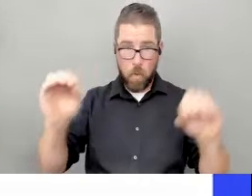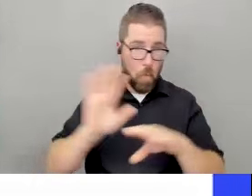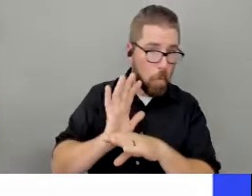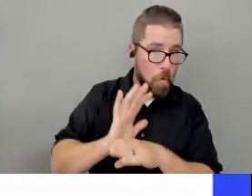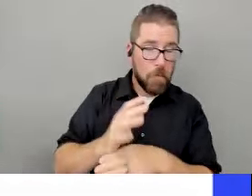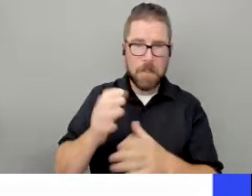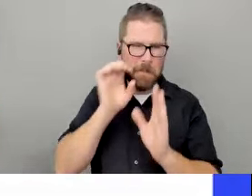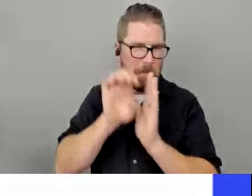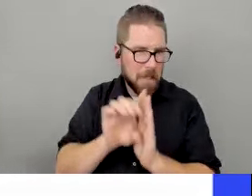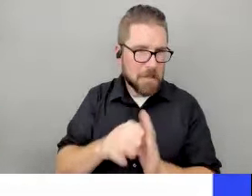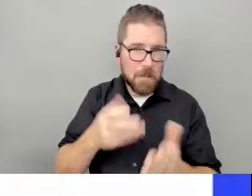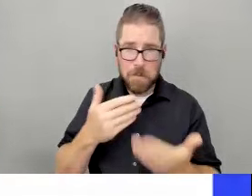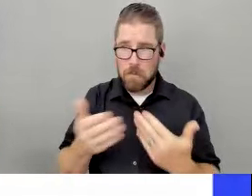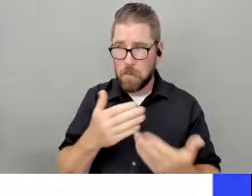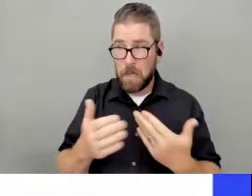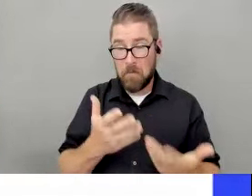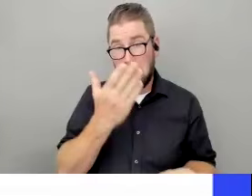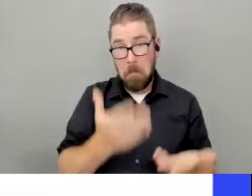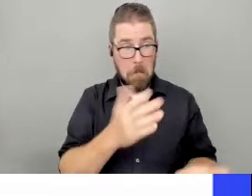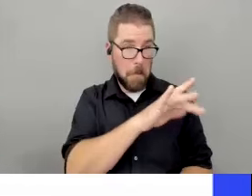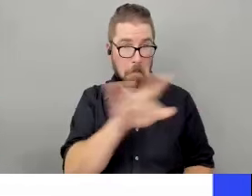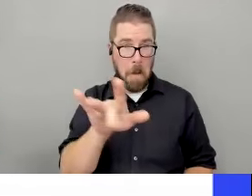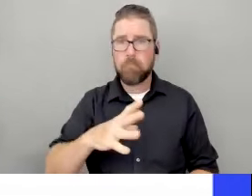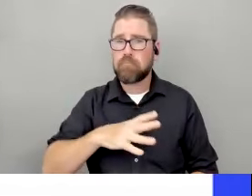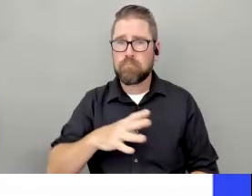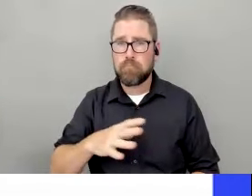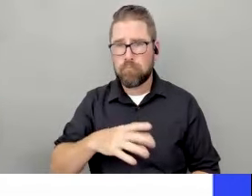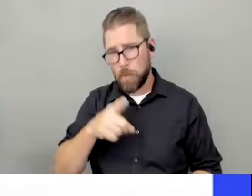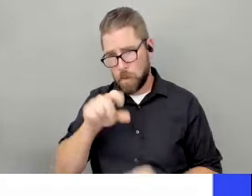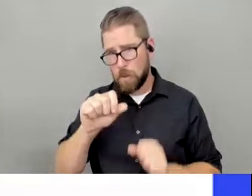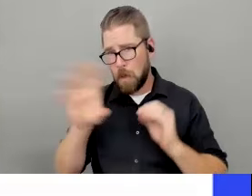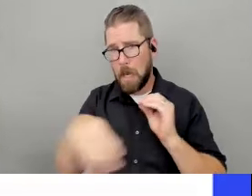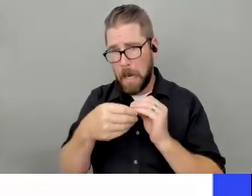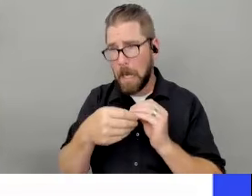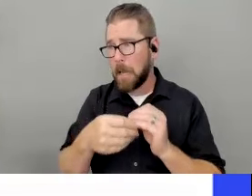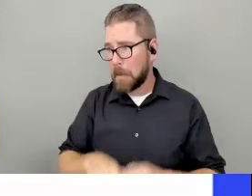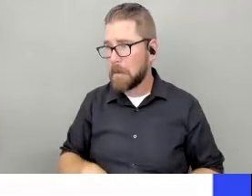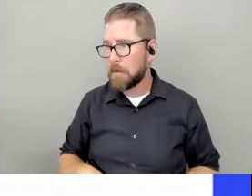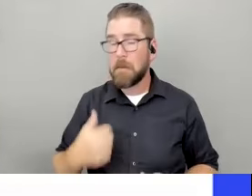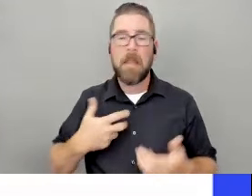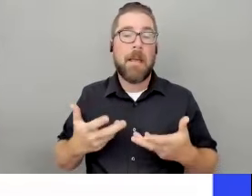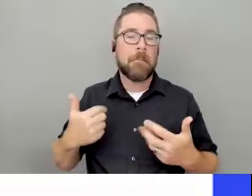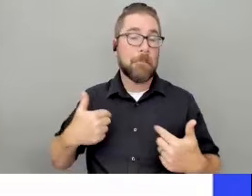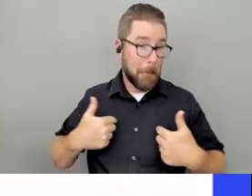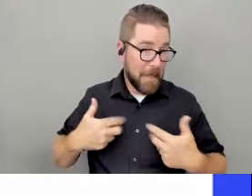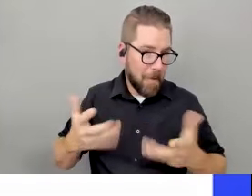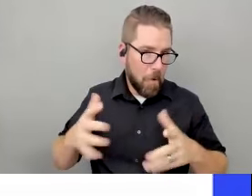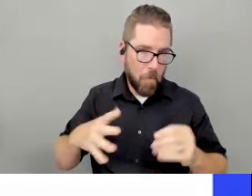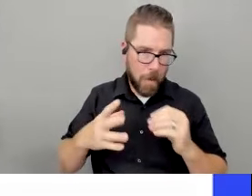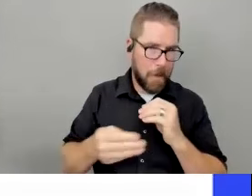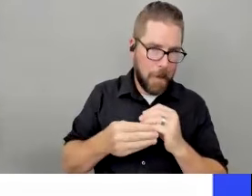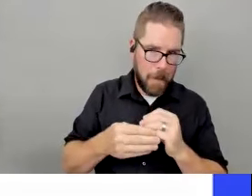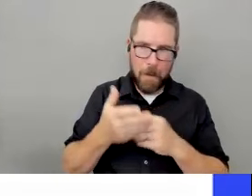some. So for me, I've already added some video to my Studio. If I'm going to add more, then I